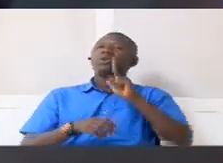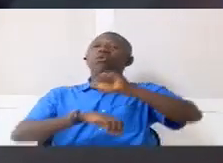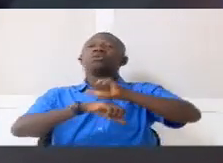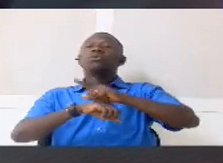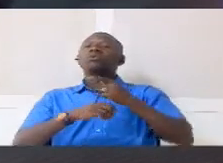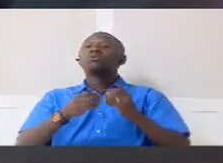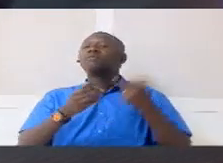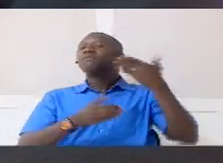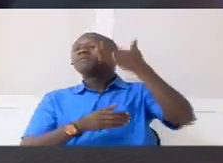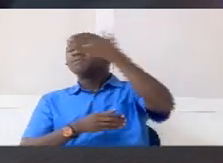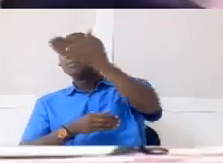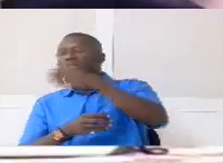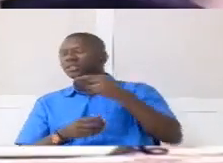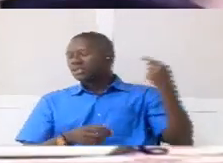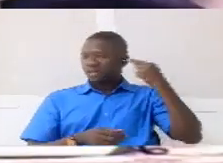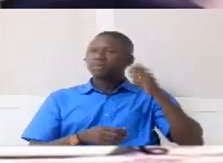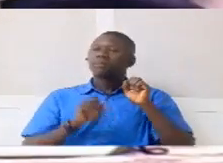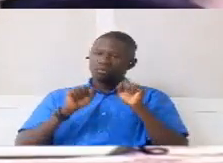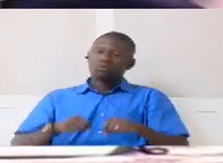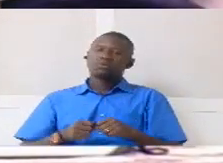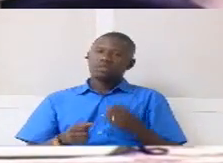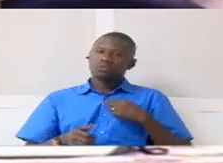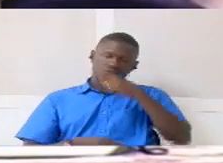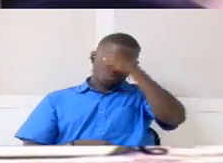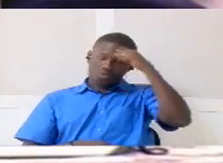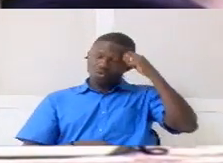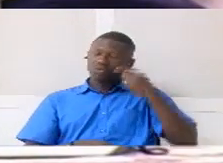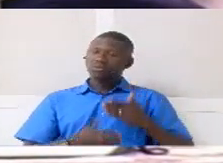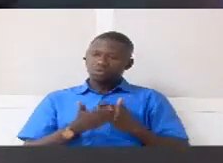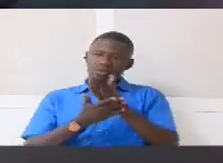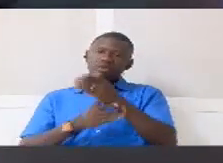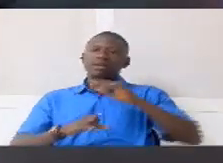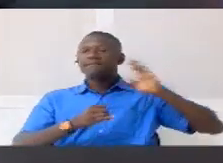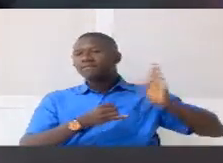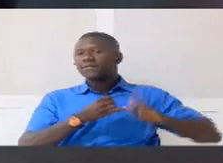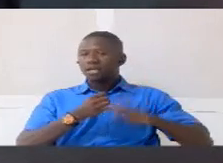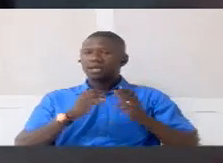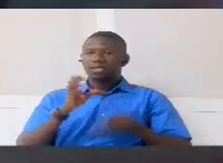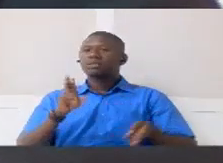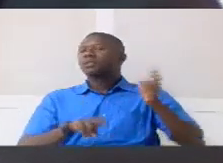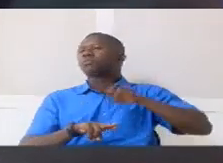as work proceeds on the final report.